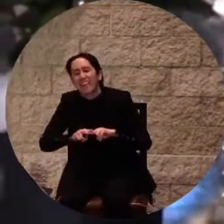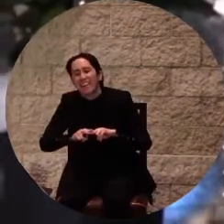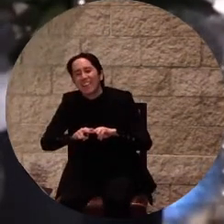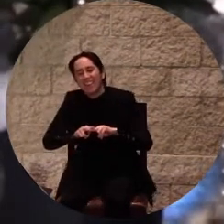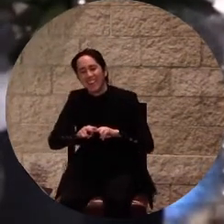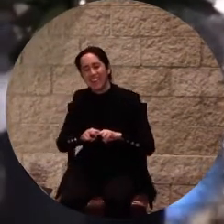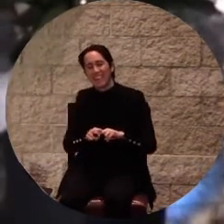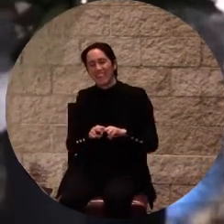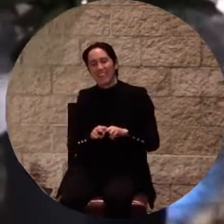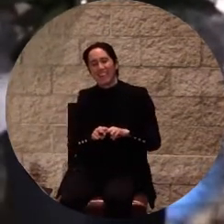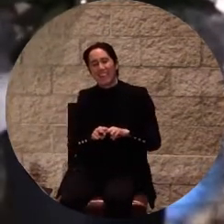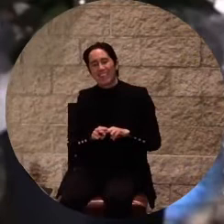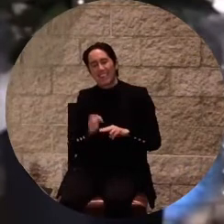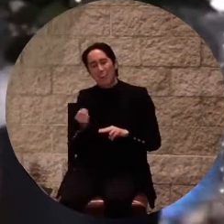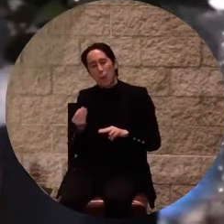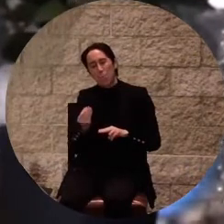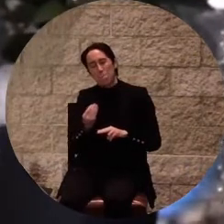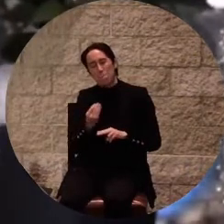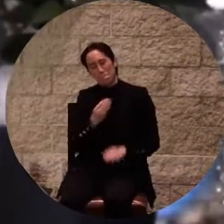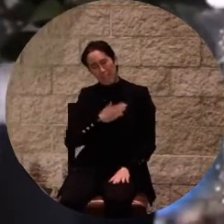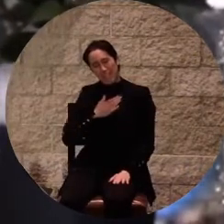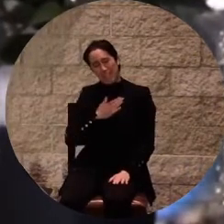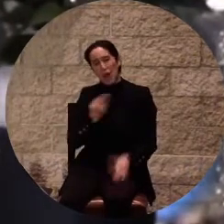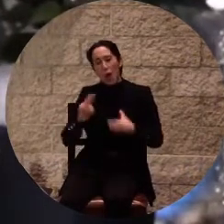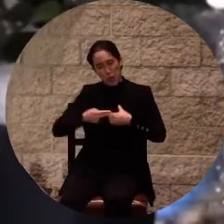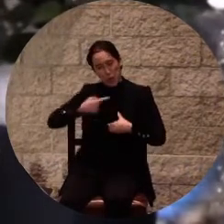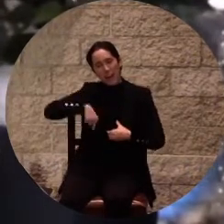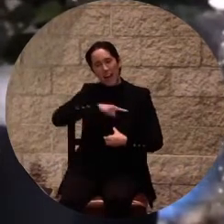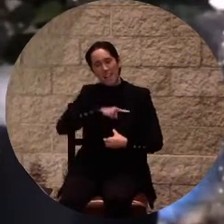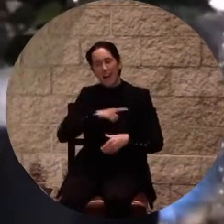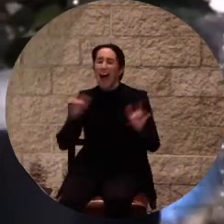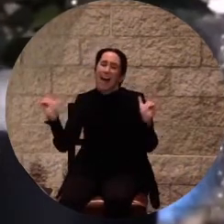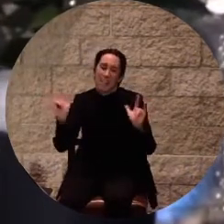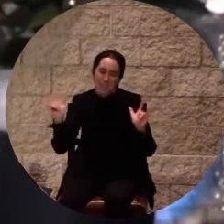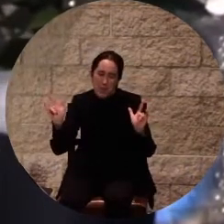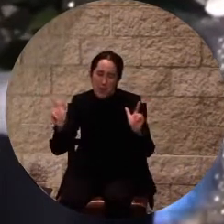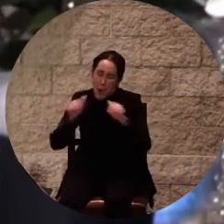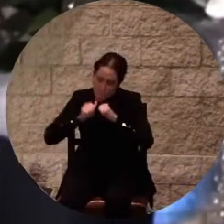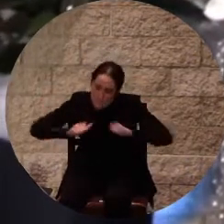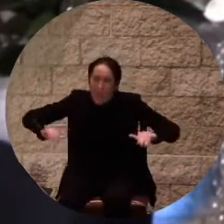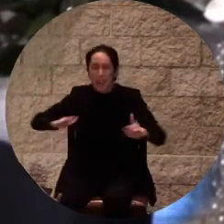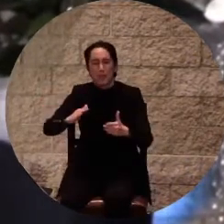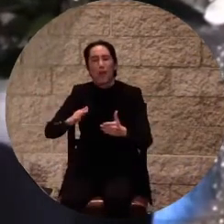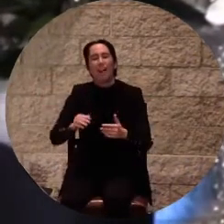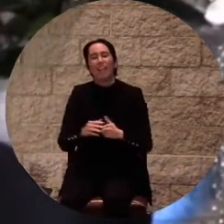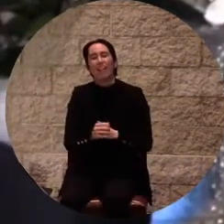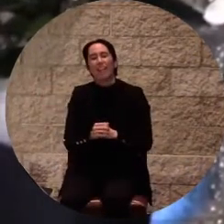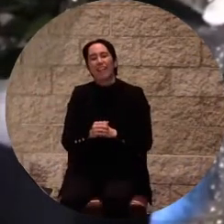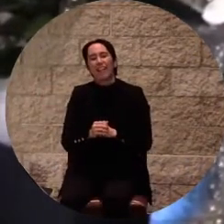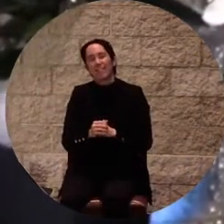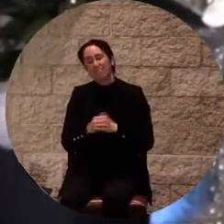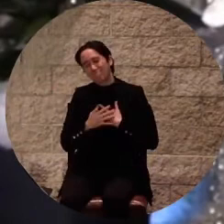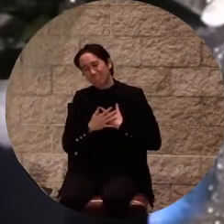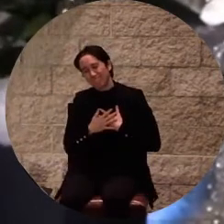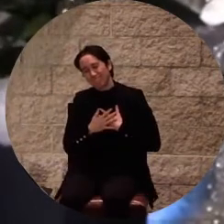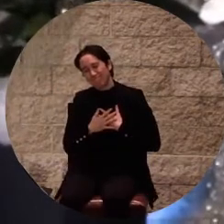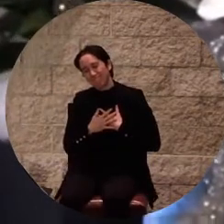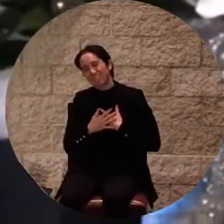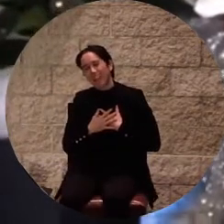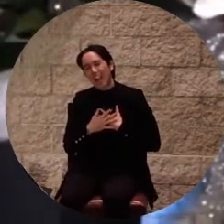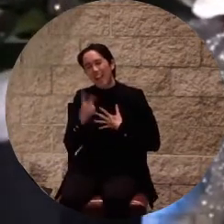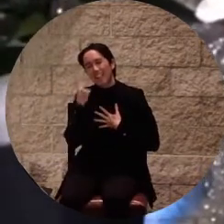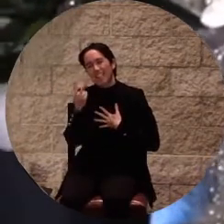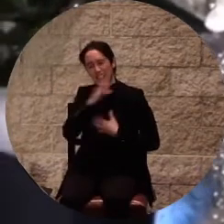so, please, come and join us. I love you. I bless you. Oh, and I behold the Christ within